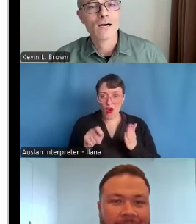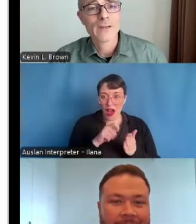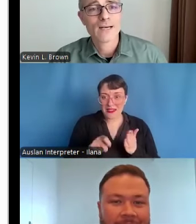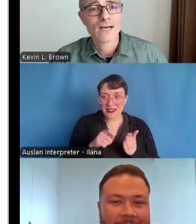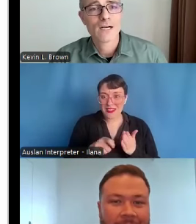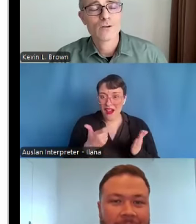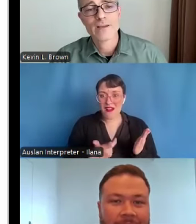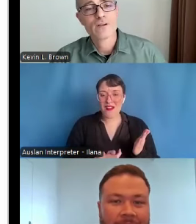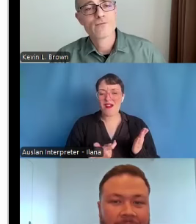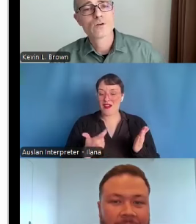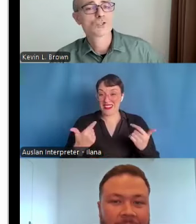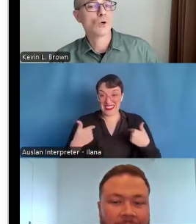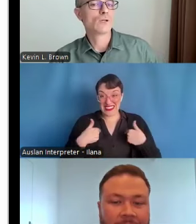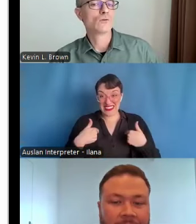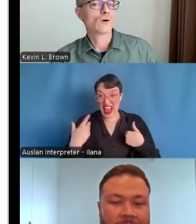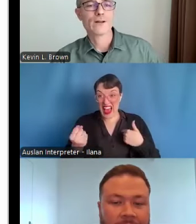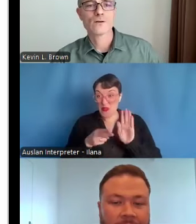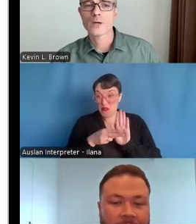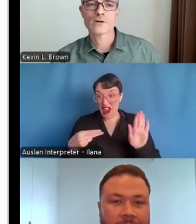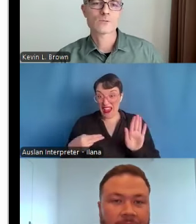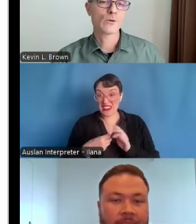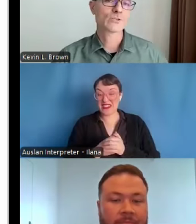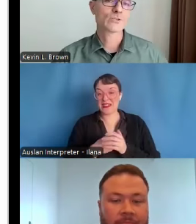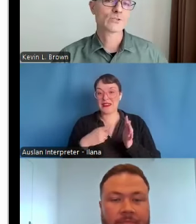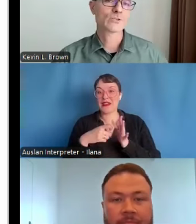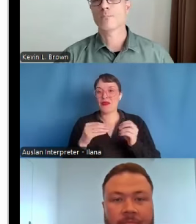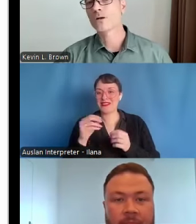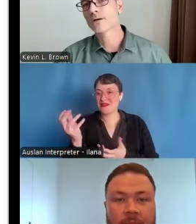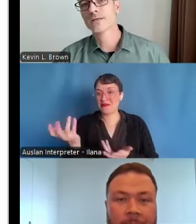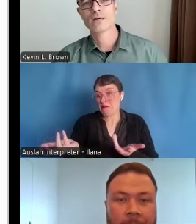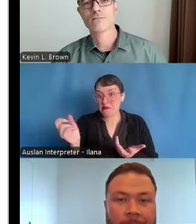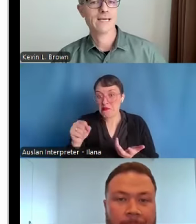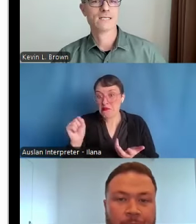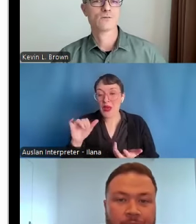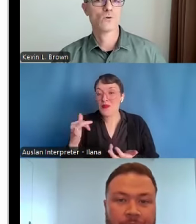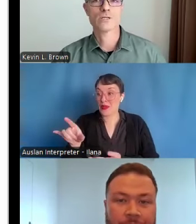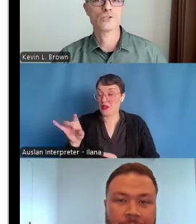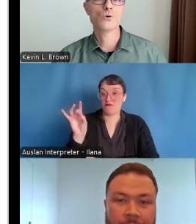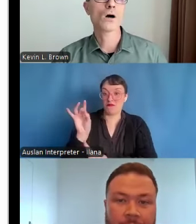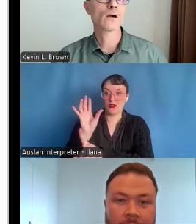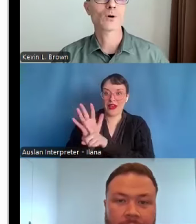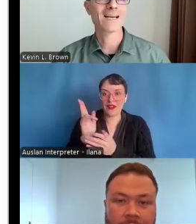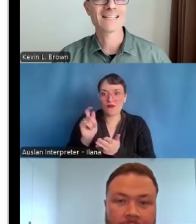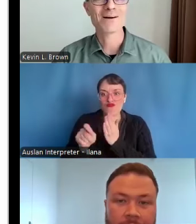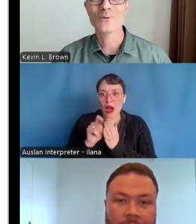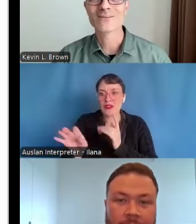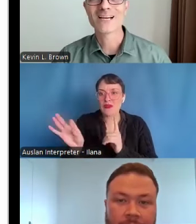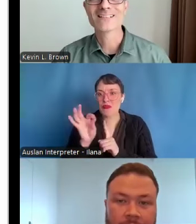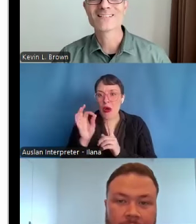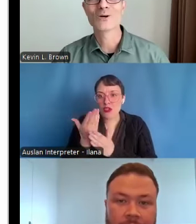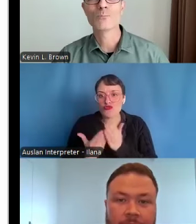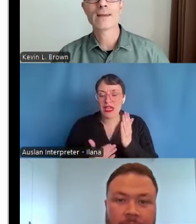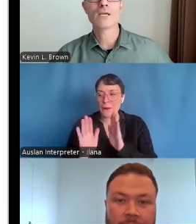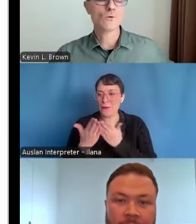Yeah, I mean, even if you're a solo writer, whether it's poetry or a book, yes, of course, you are the brand at that point,